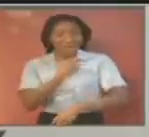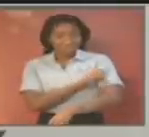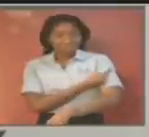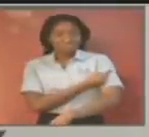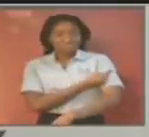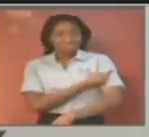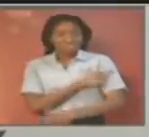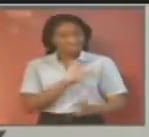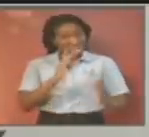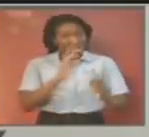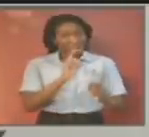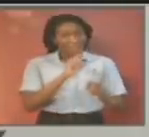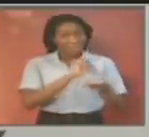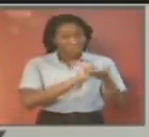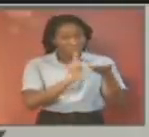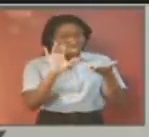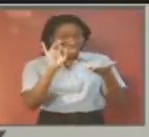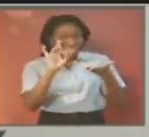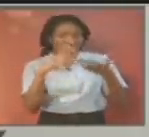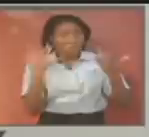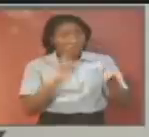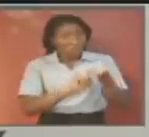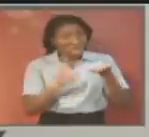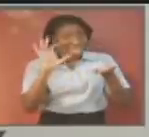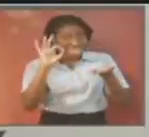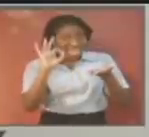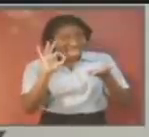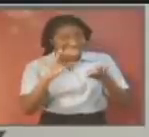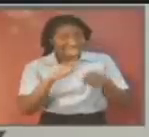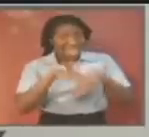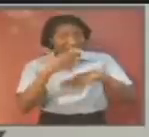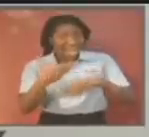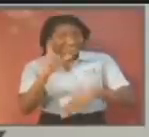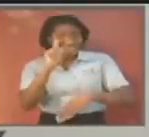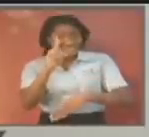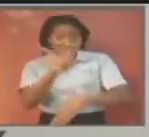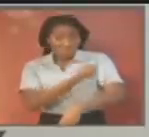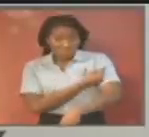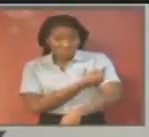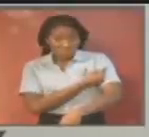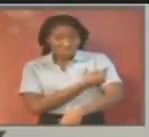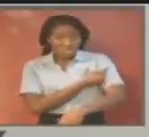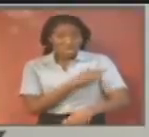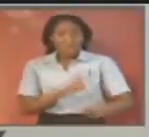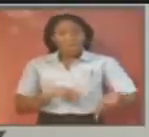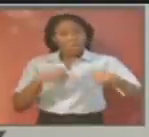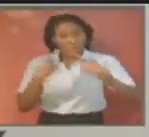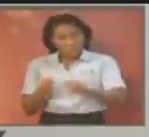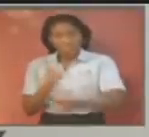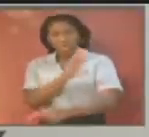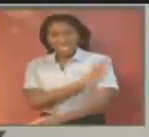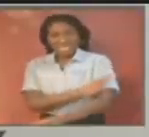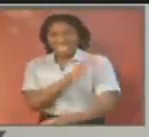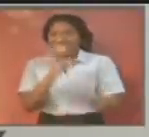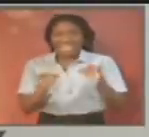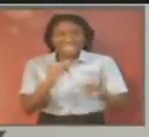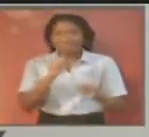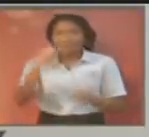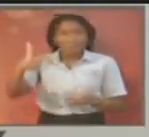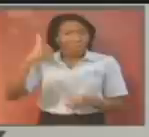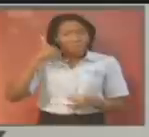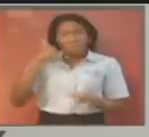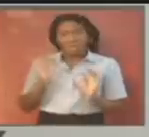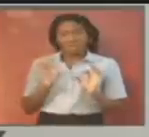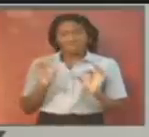Between week 8 and week 9 of your first dose, please visit your center if you have not received a call. And I